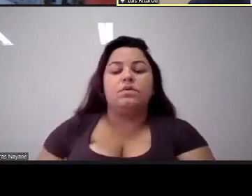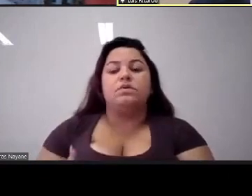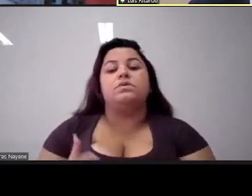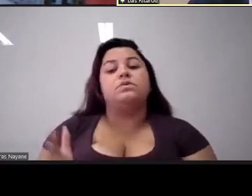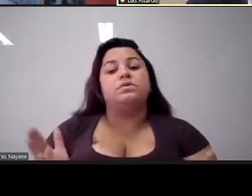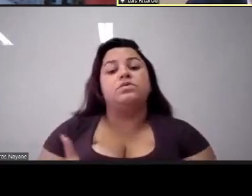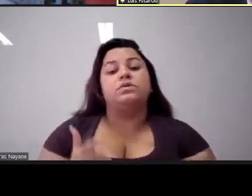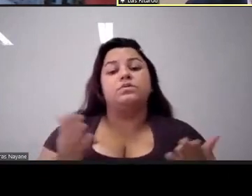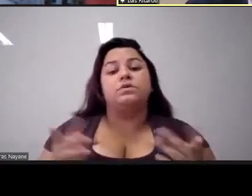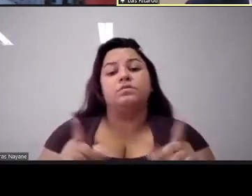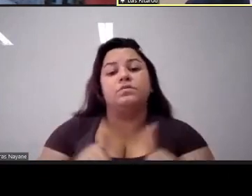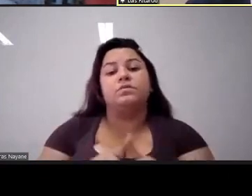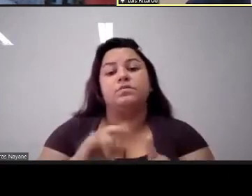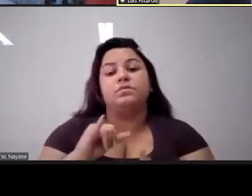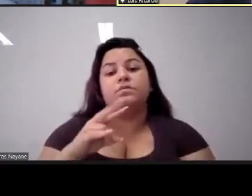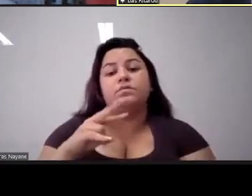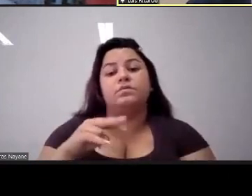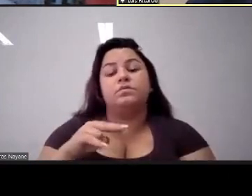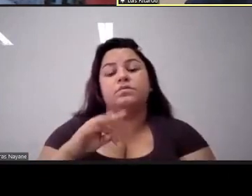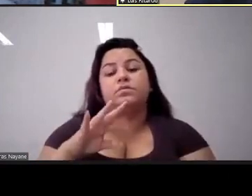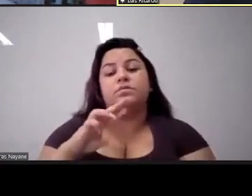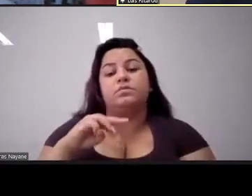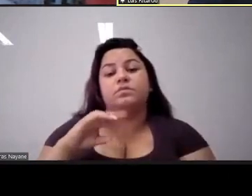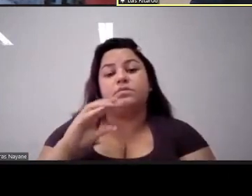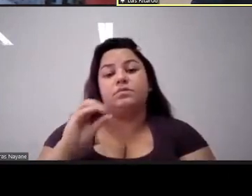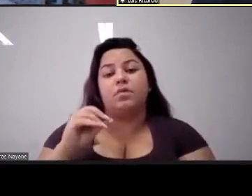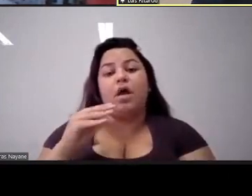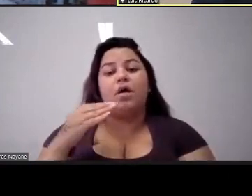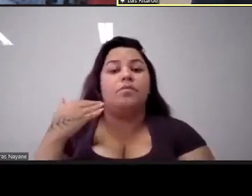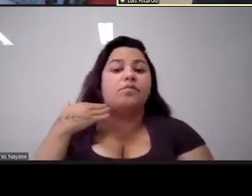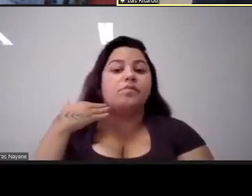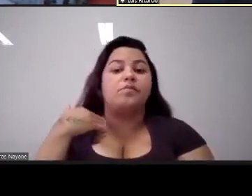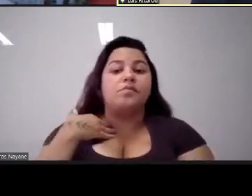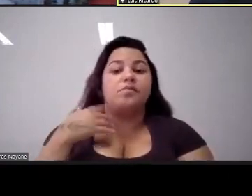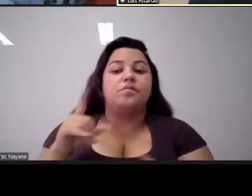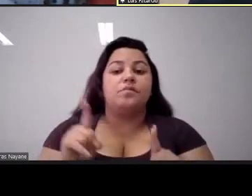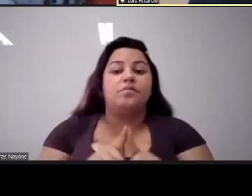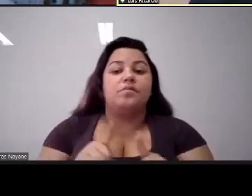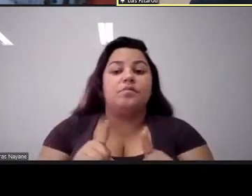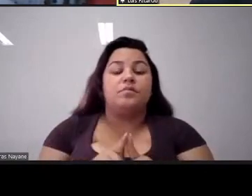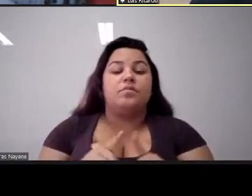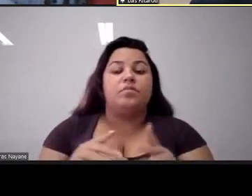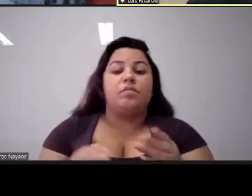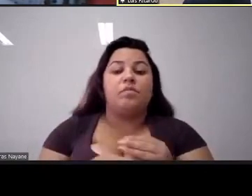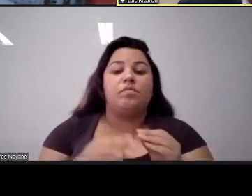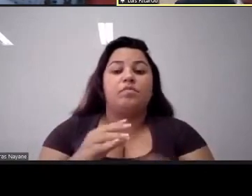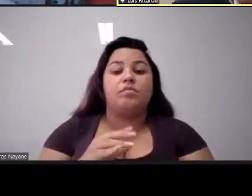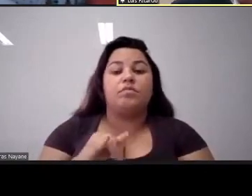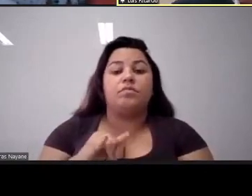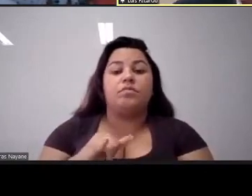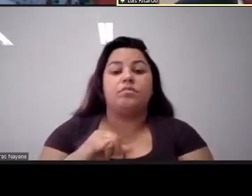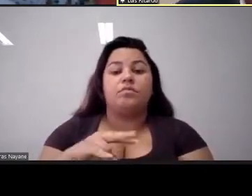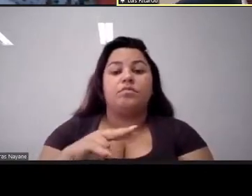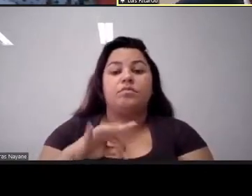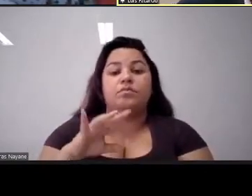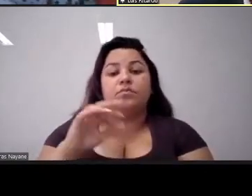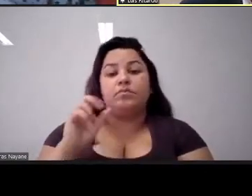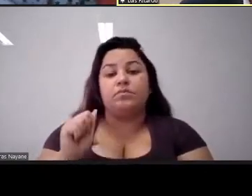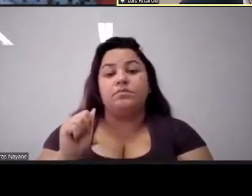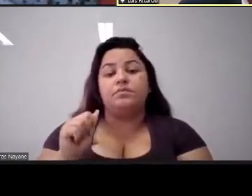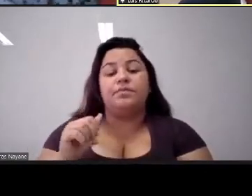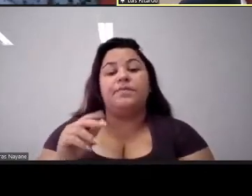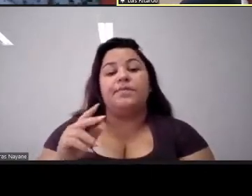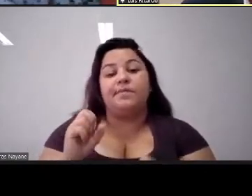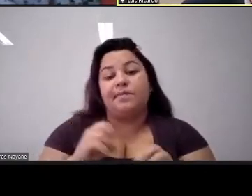public policies that really can increment this in the long term. And as it was said in our